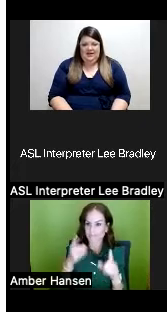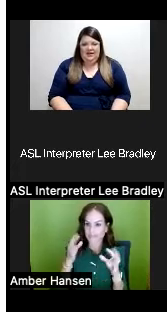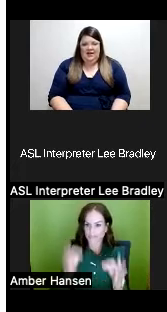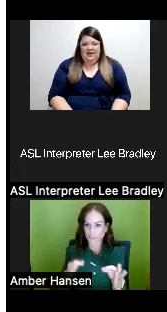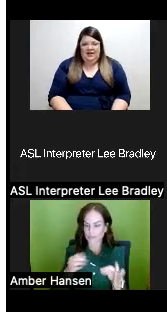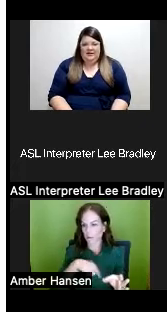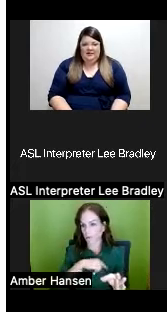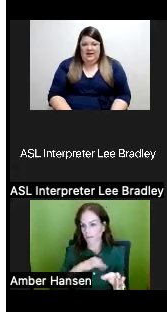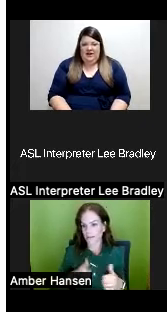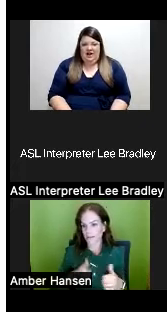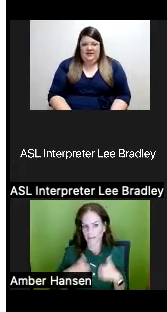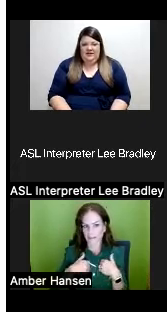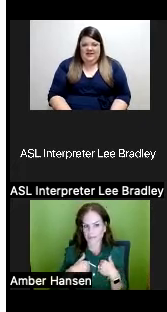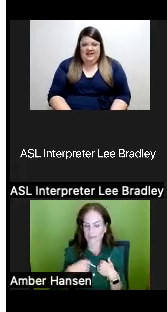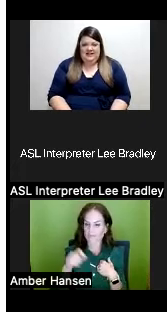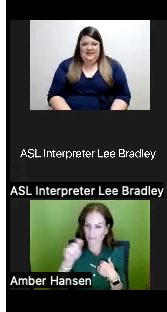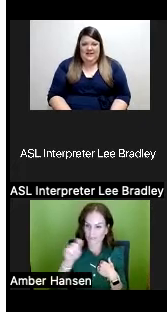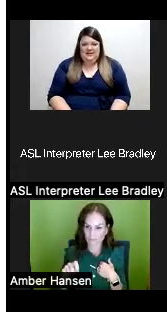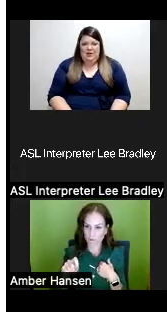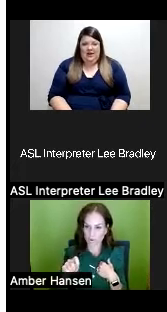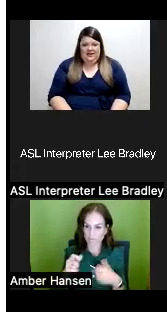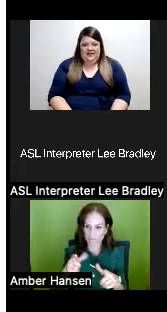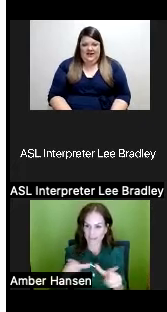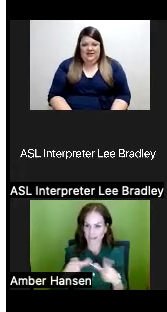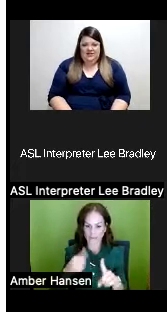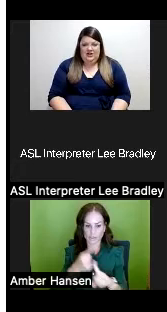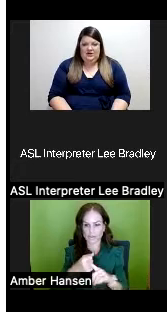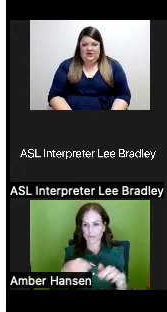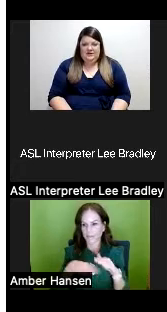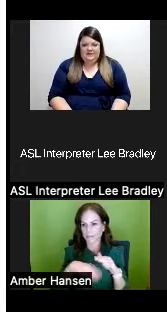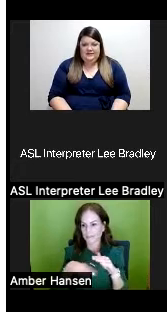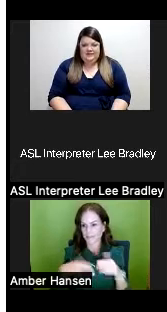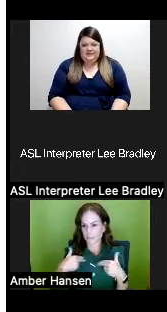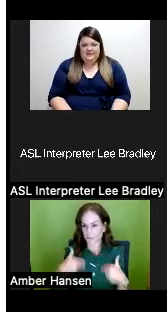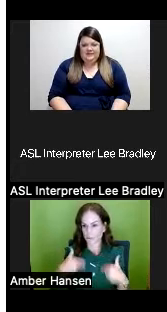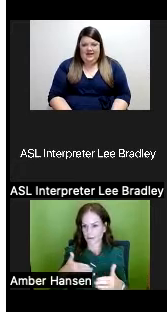health. And all of these things affect the quality of life in general.